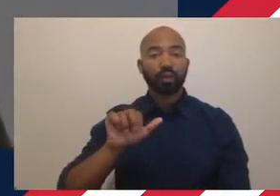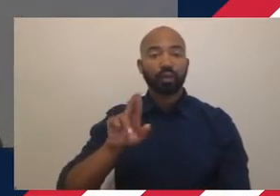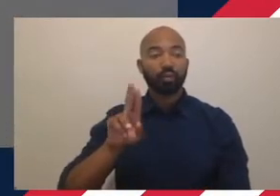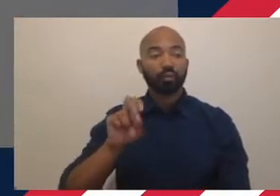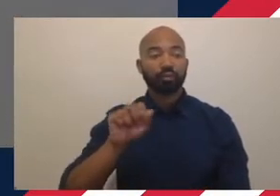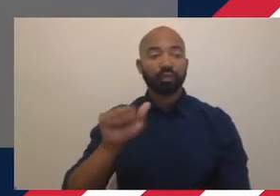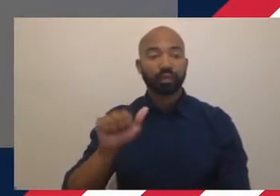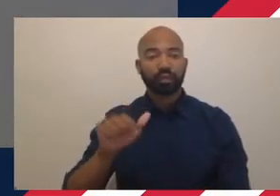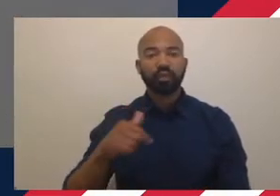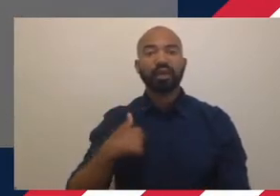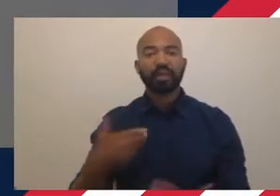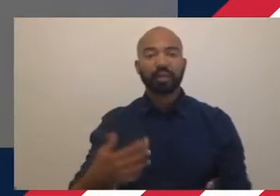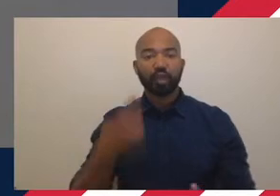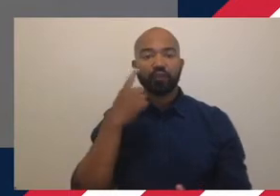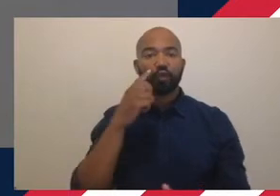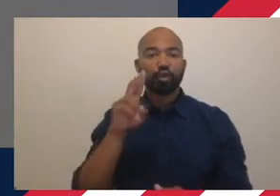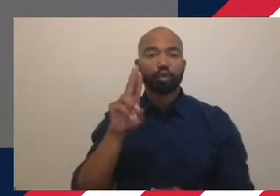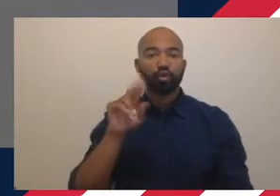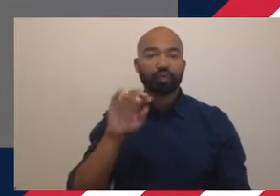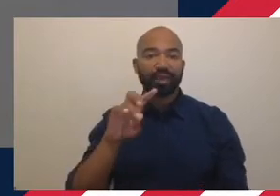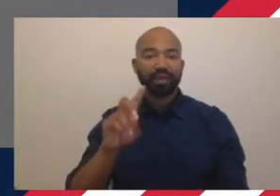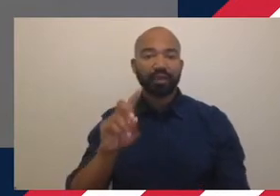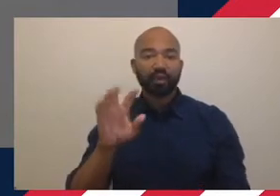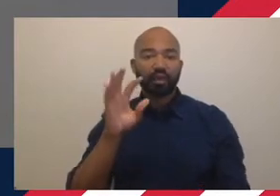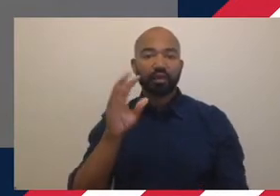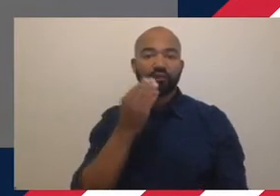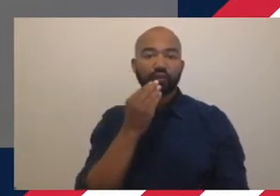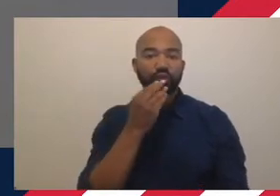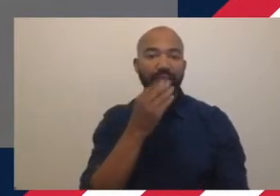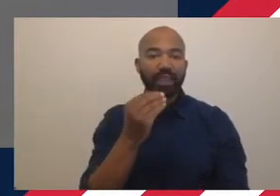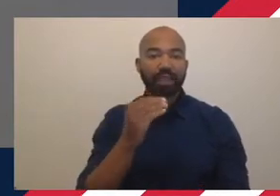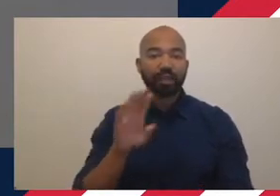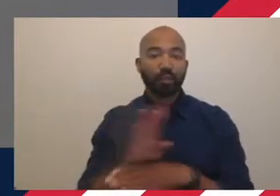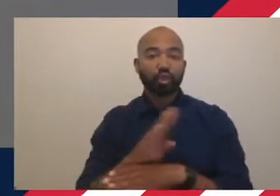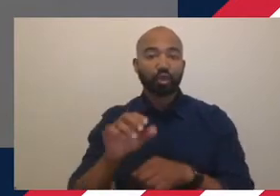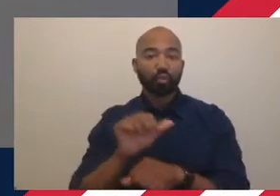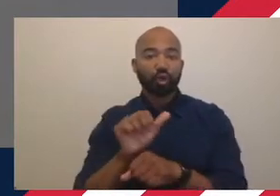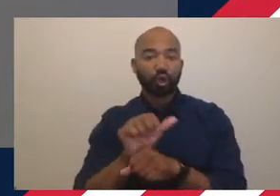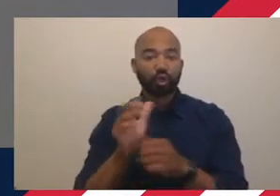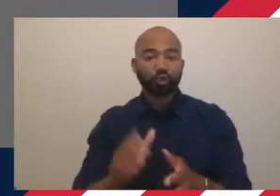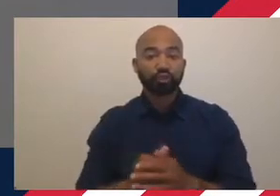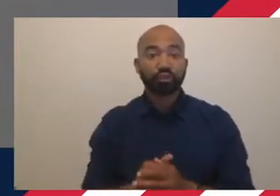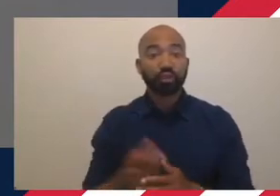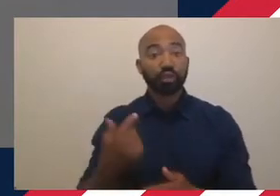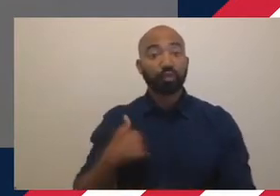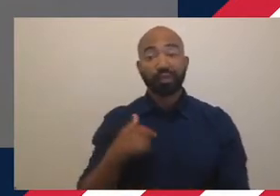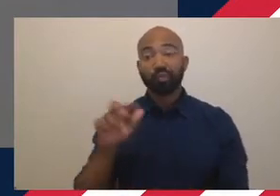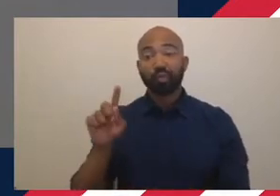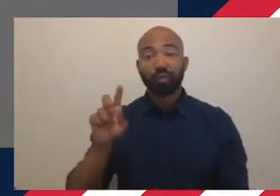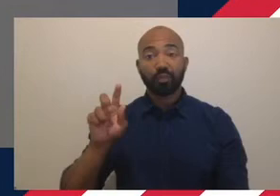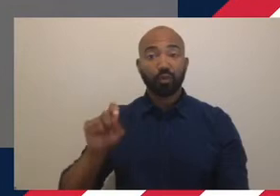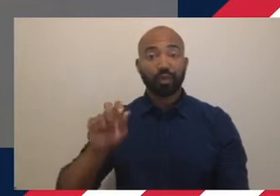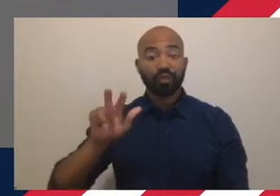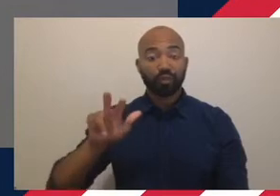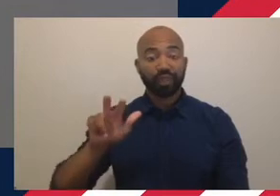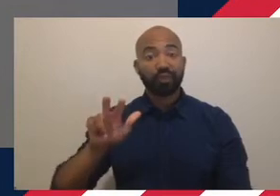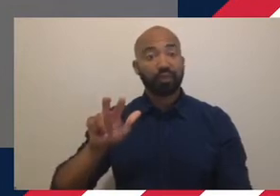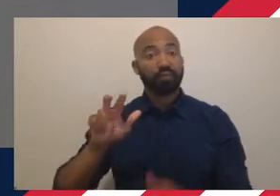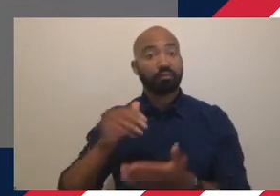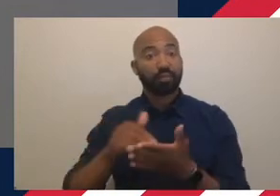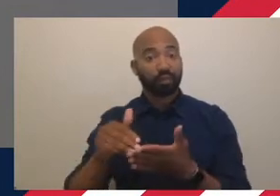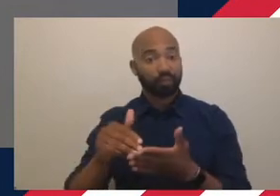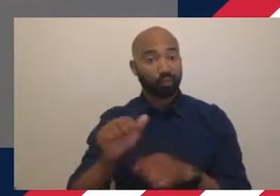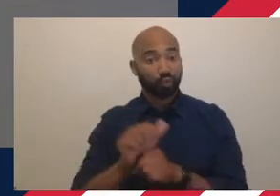and Commercial Workers Union. UFCW represents 1.3 million workers in grocery